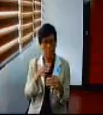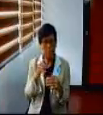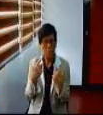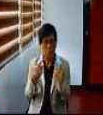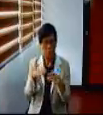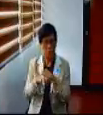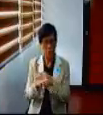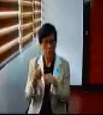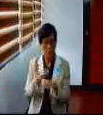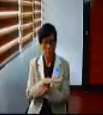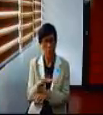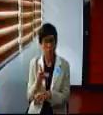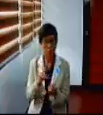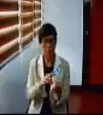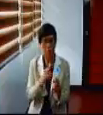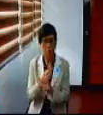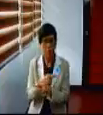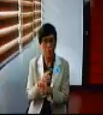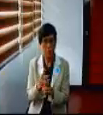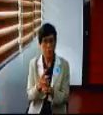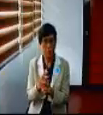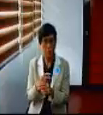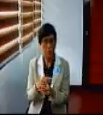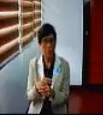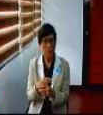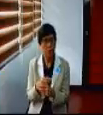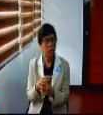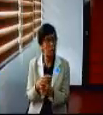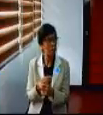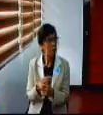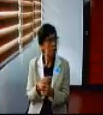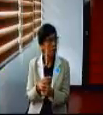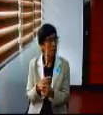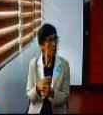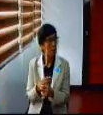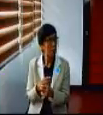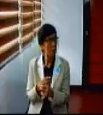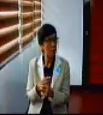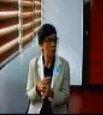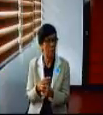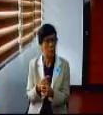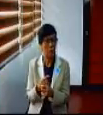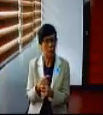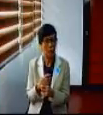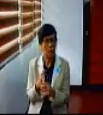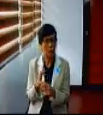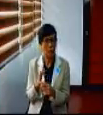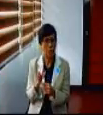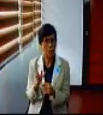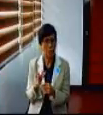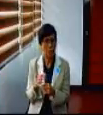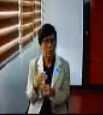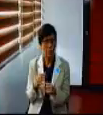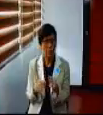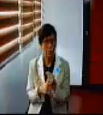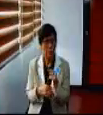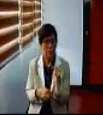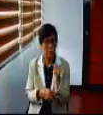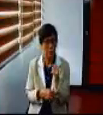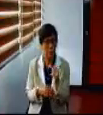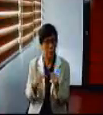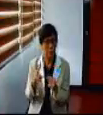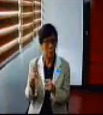remedy for grievance and redress. Pillars one and two, as I say, will only be meaningful if